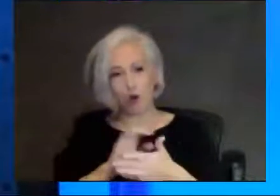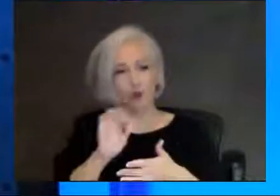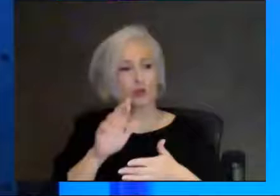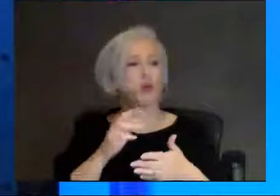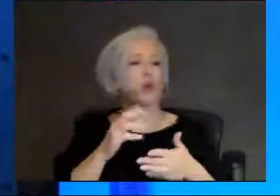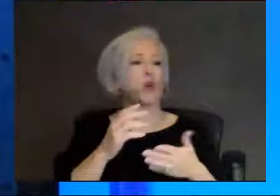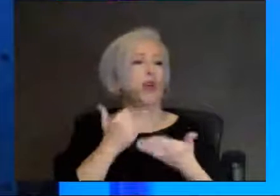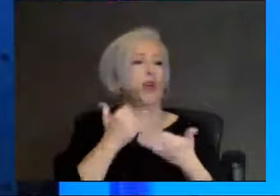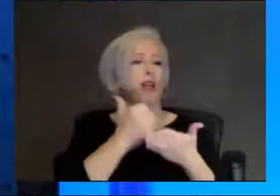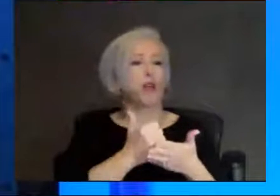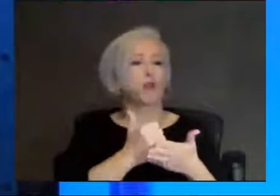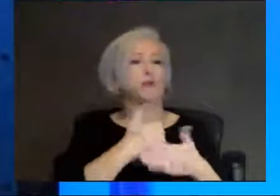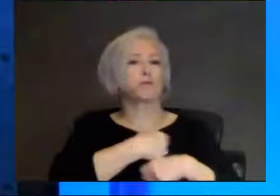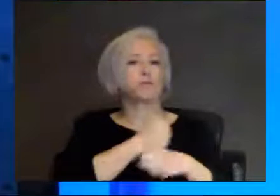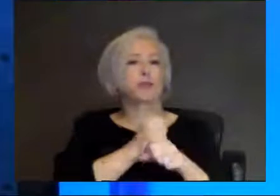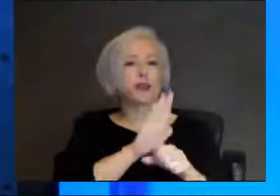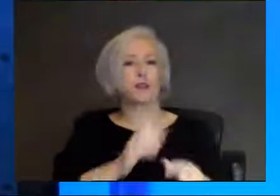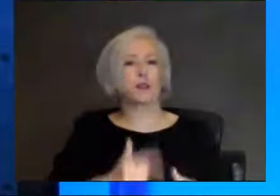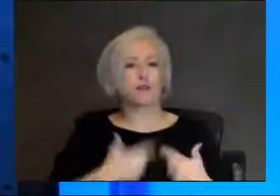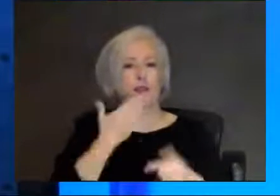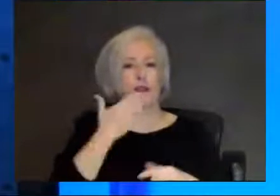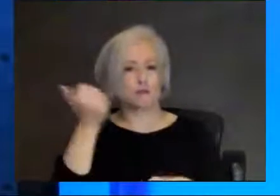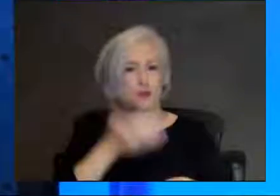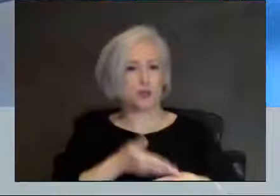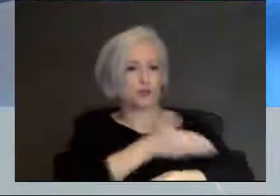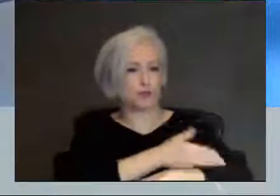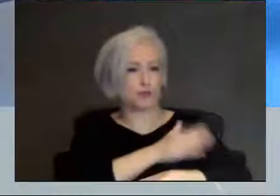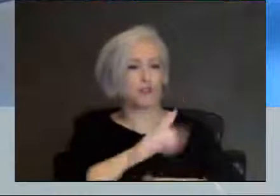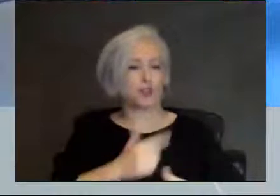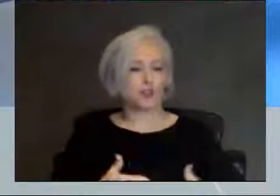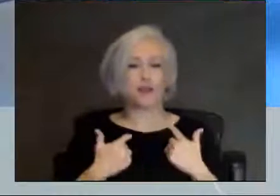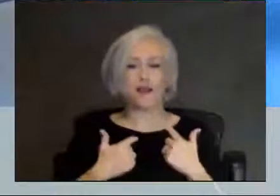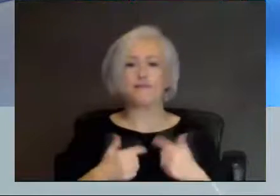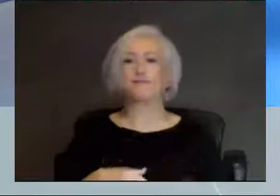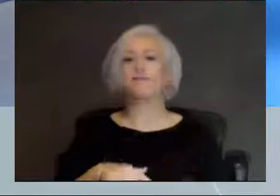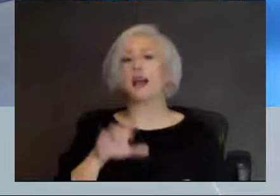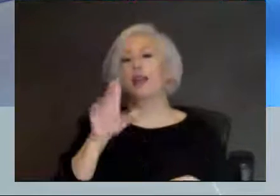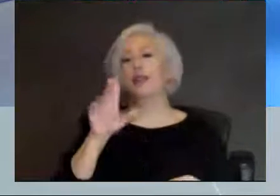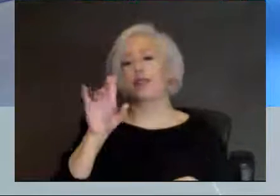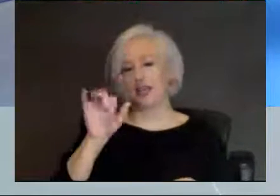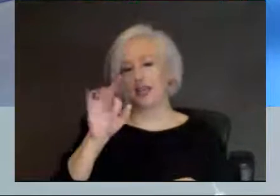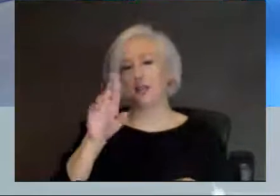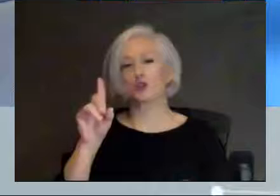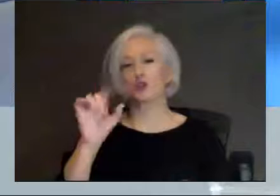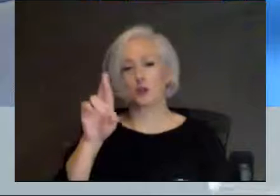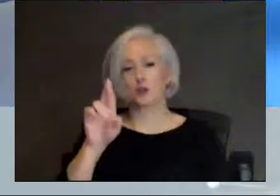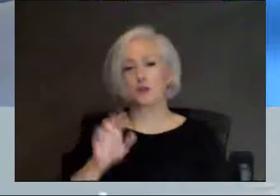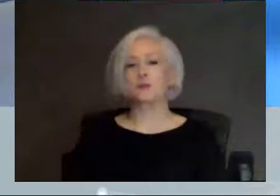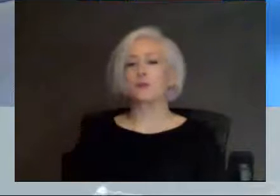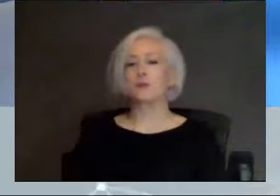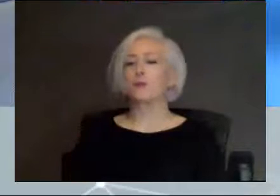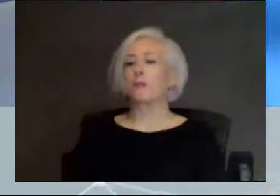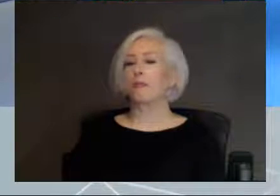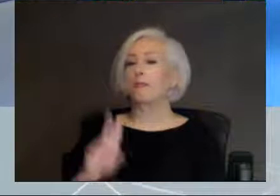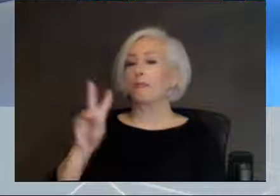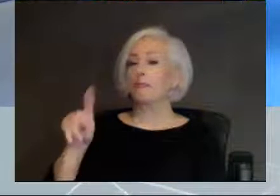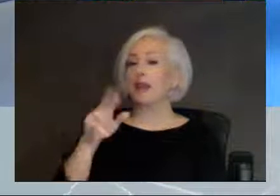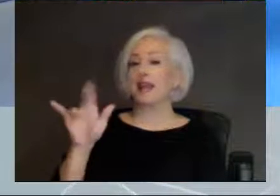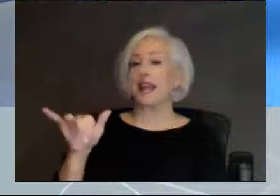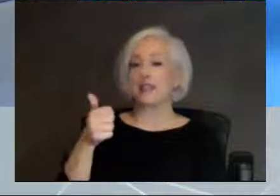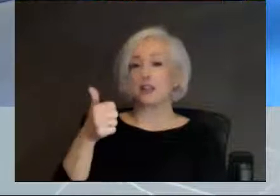we are doing at Cancer Center. Mm-hmm. So, Kathy, you were a